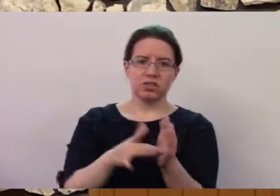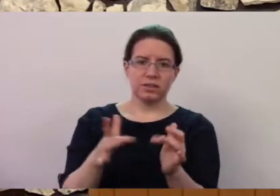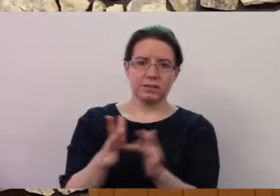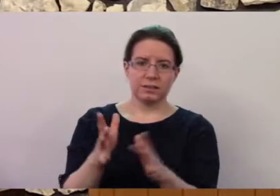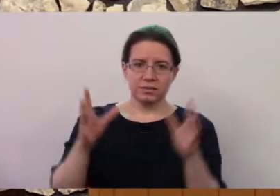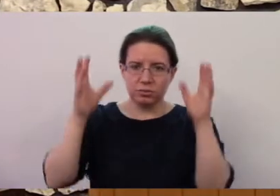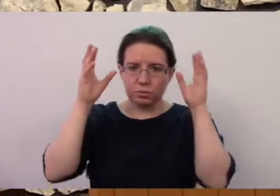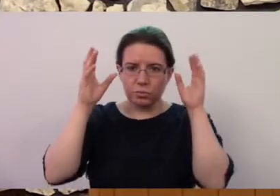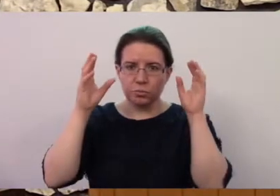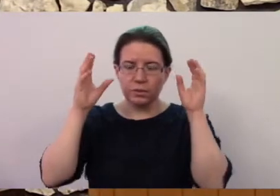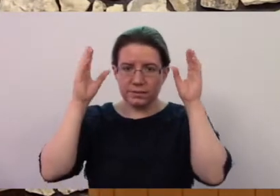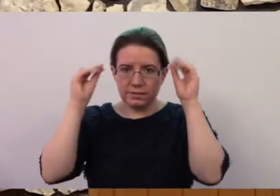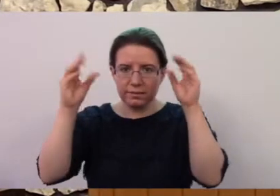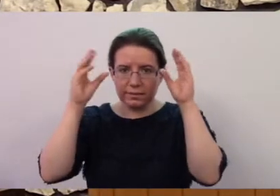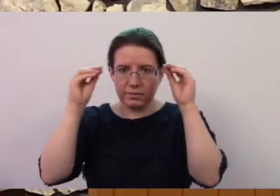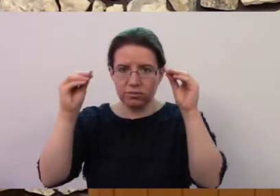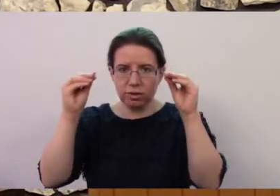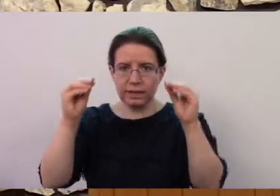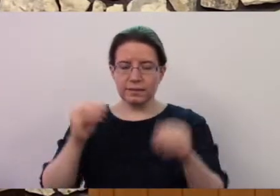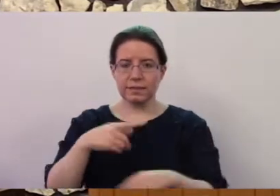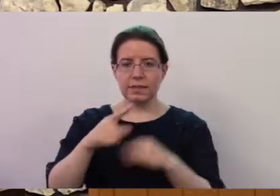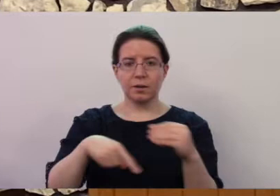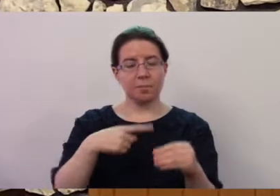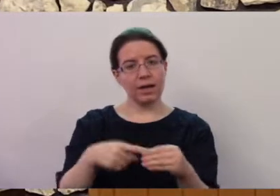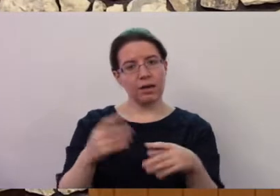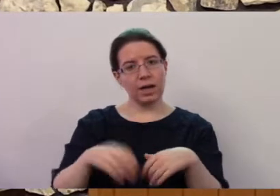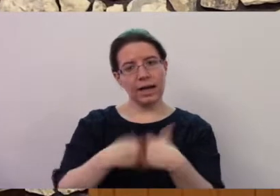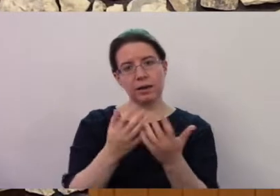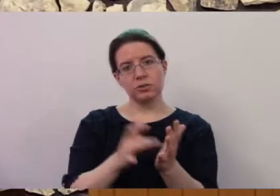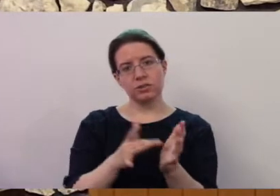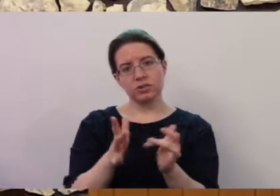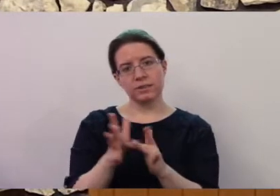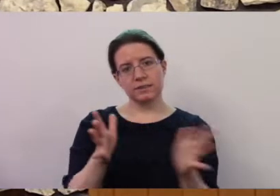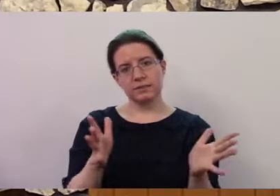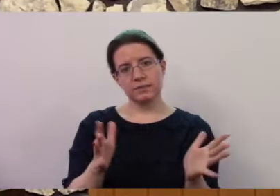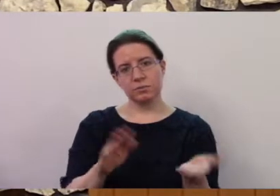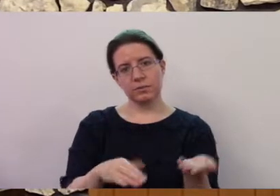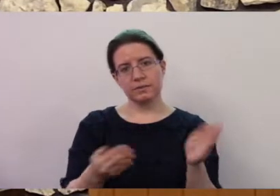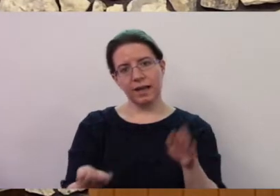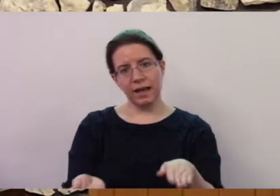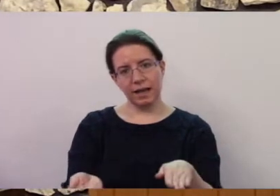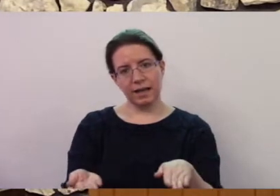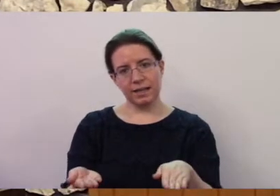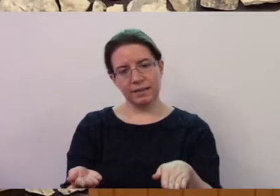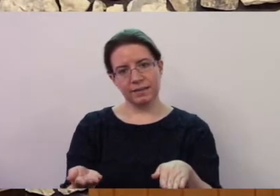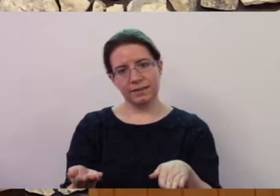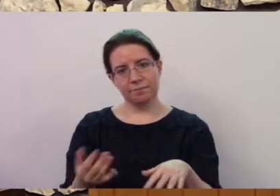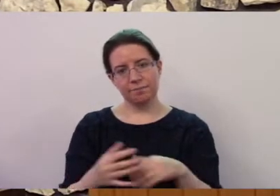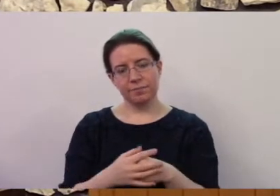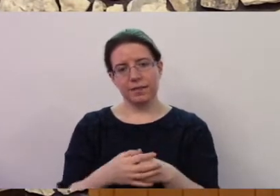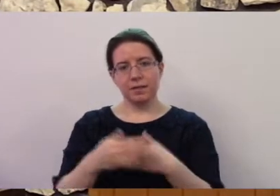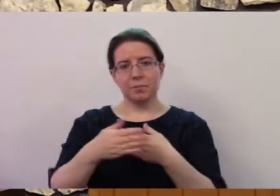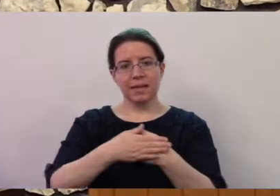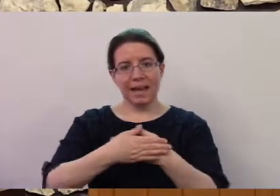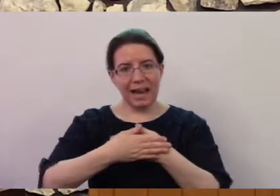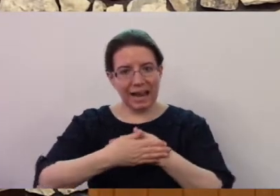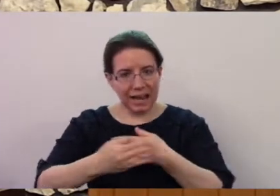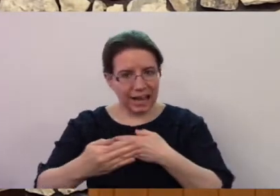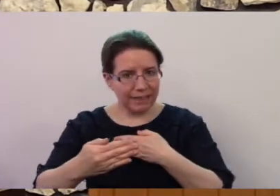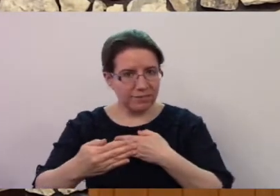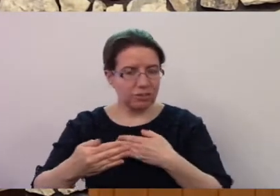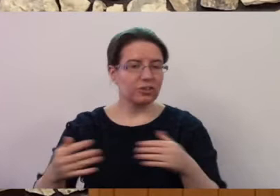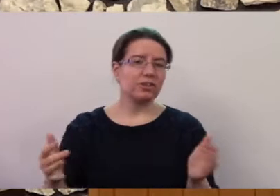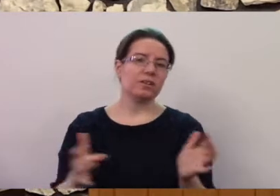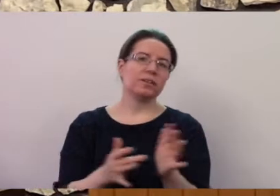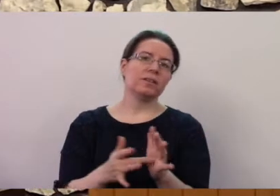for saying that kind of thing. But Peter didn't understand it. But after Jesus rose